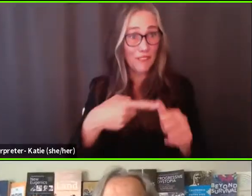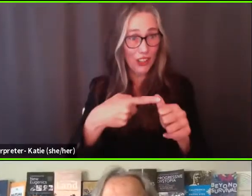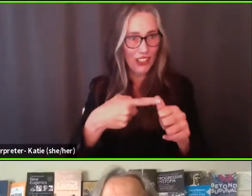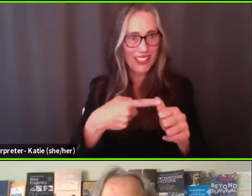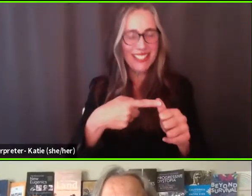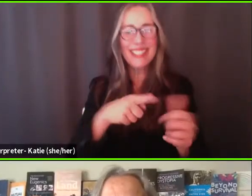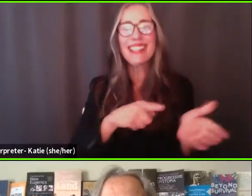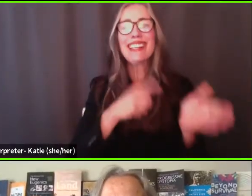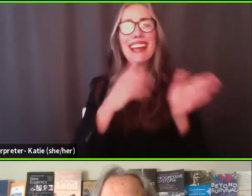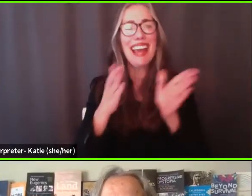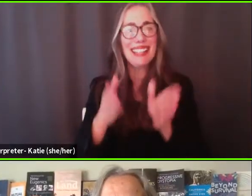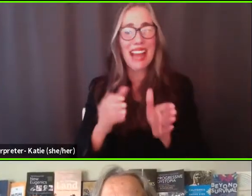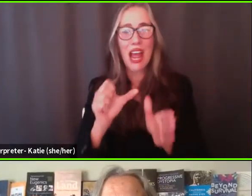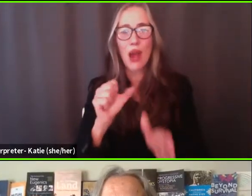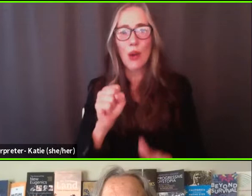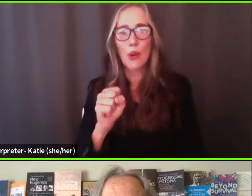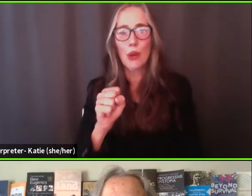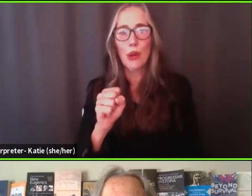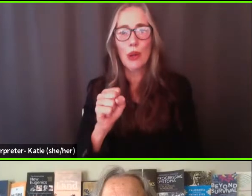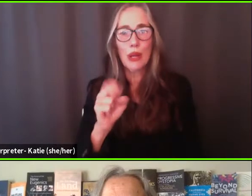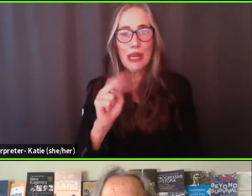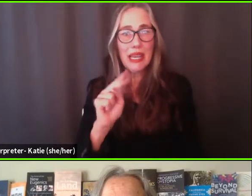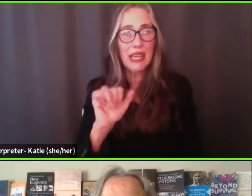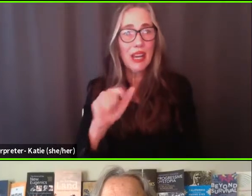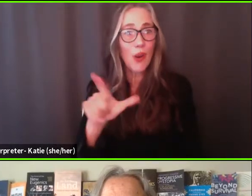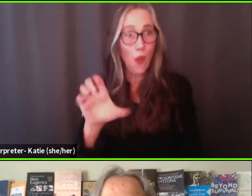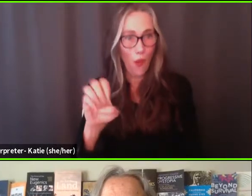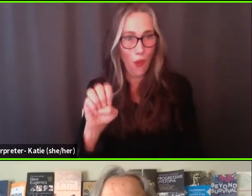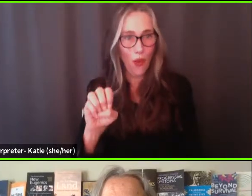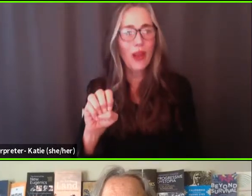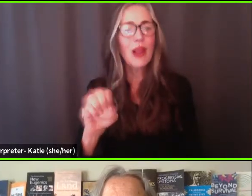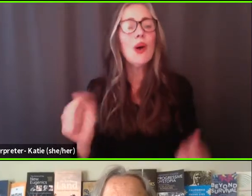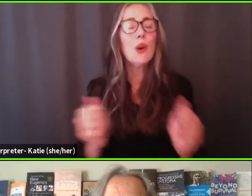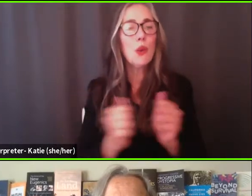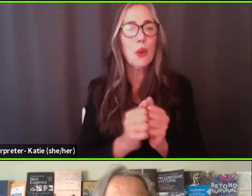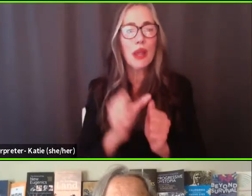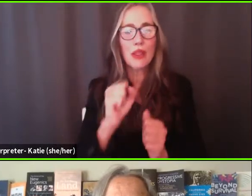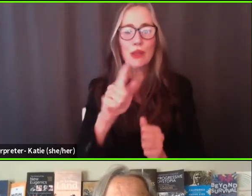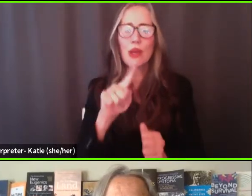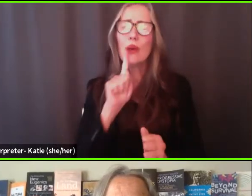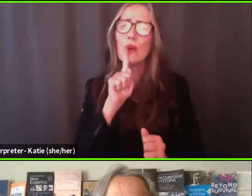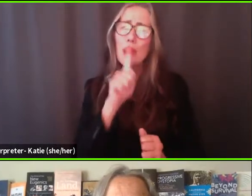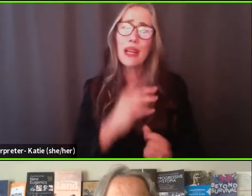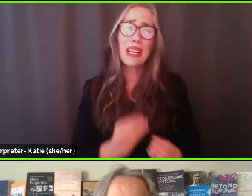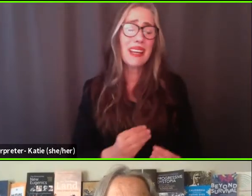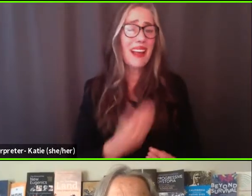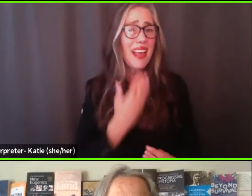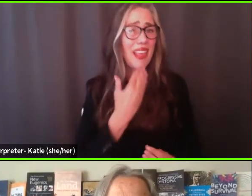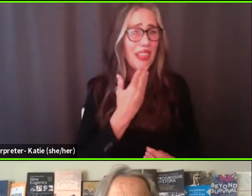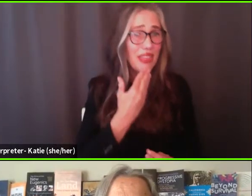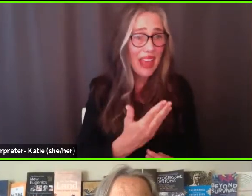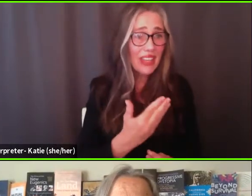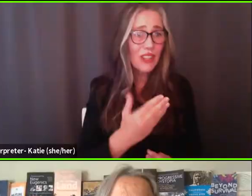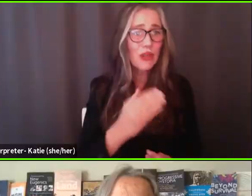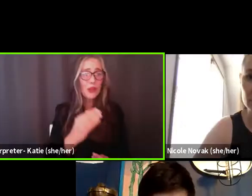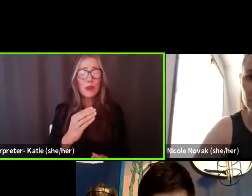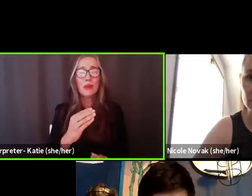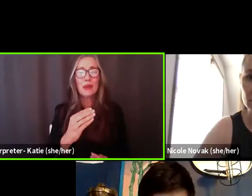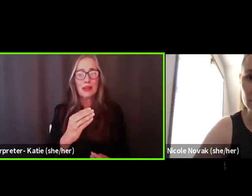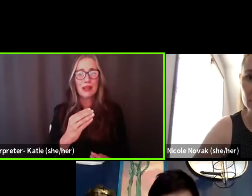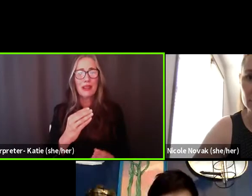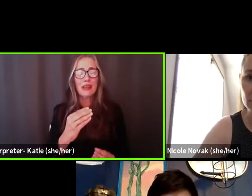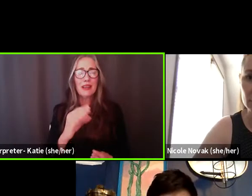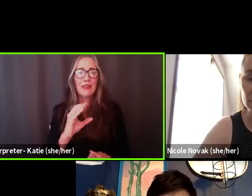logged off already but um that was a really moving story and i hope that um we can take